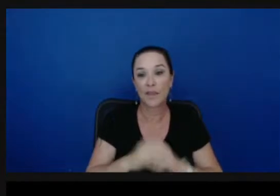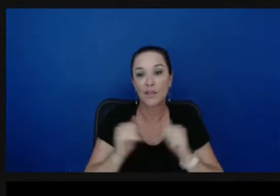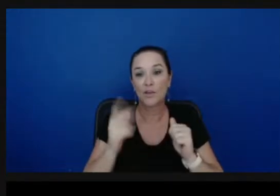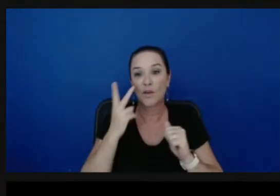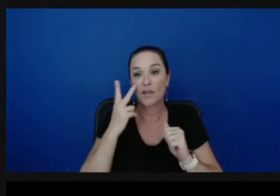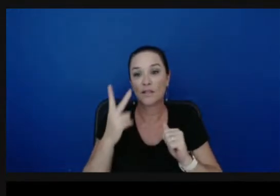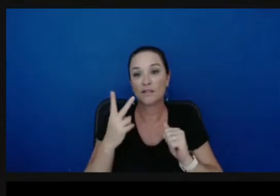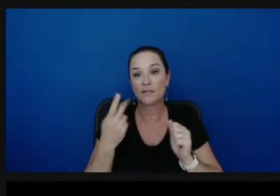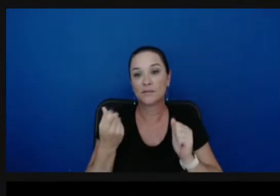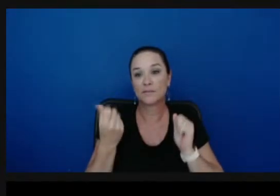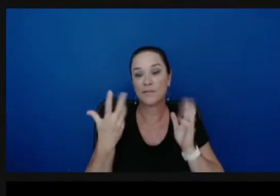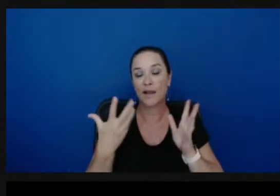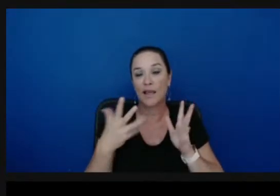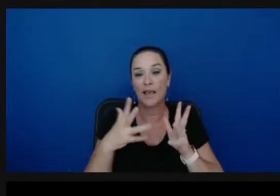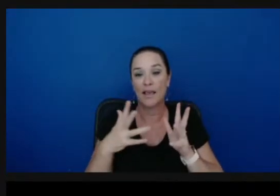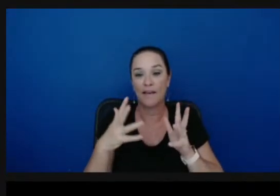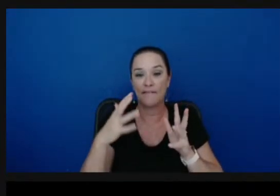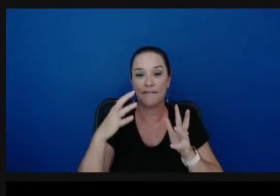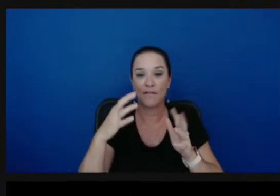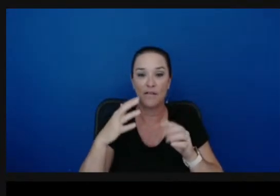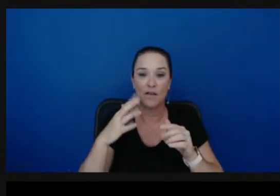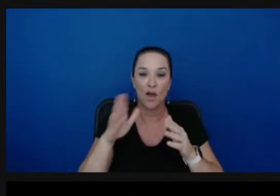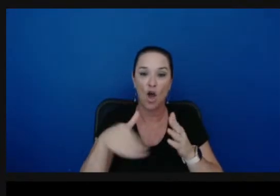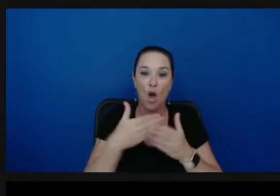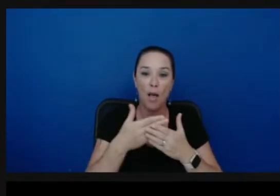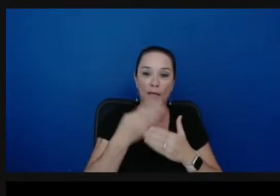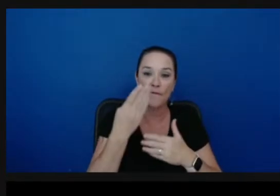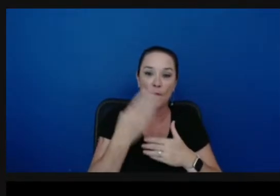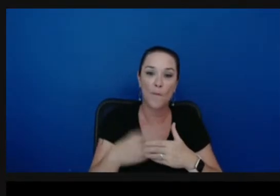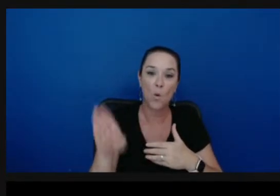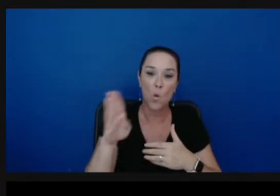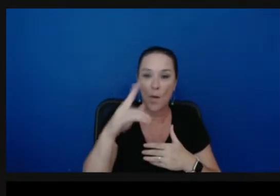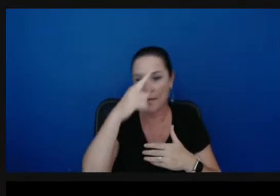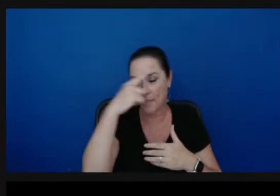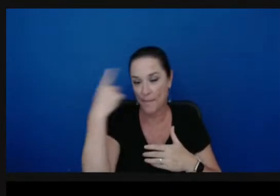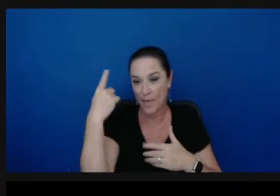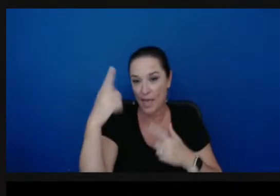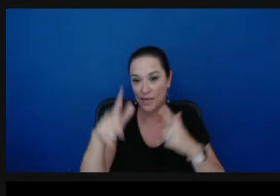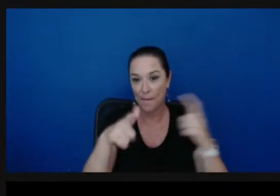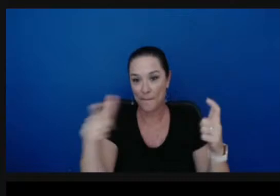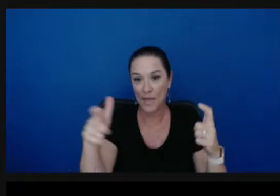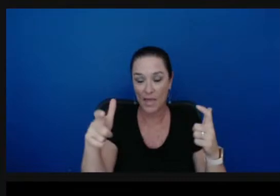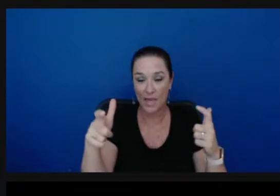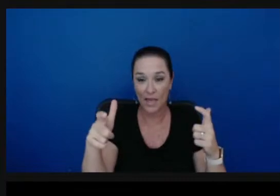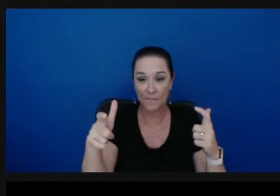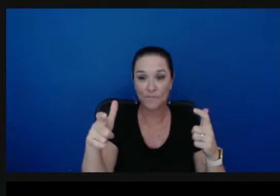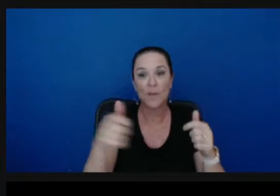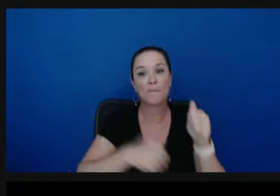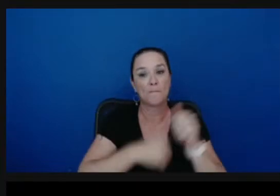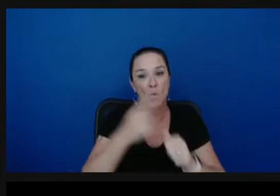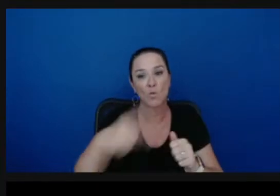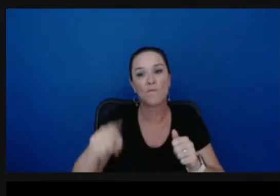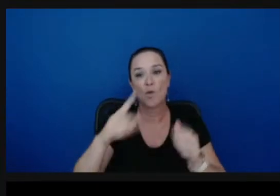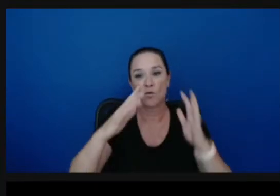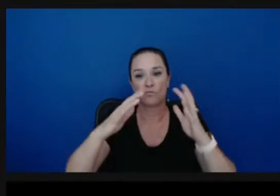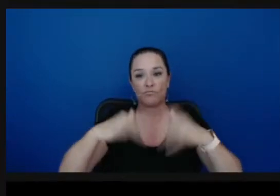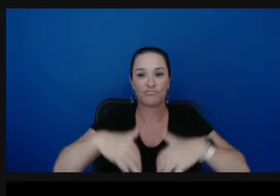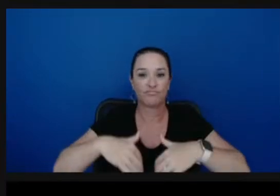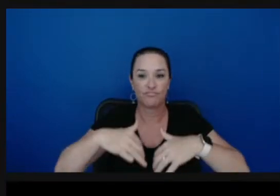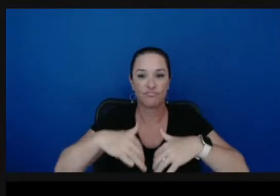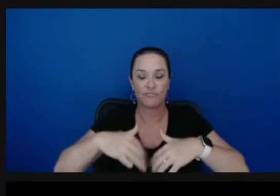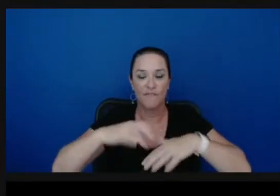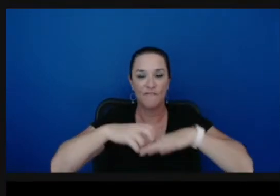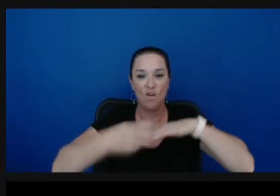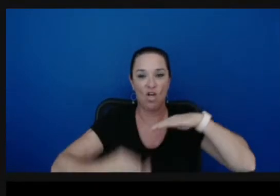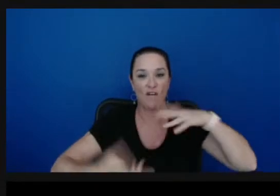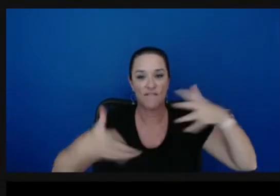And if you look at this plot, all the blues and blacks are the large ones. So most of those have fallen in, with the exception